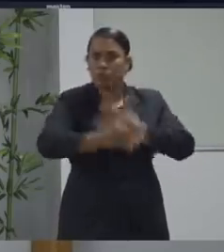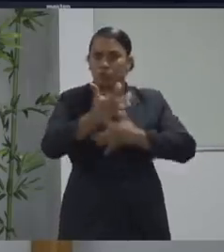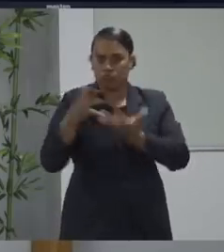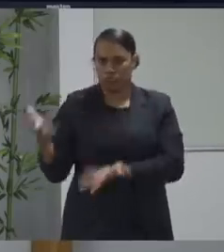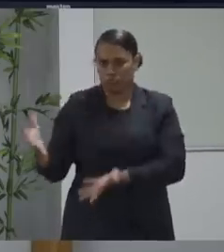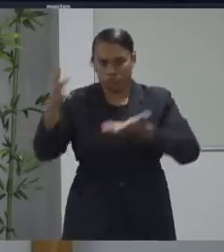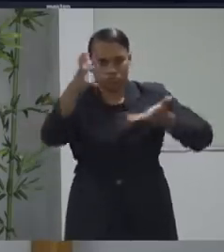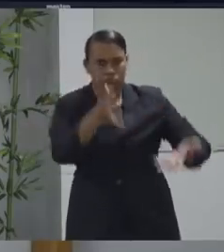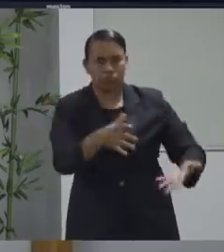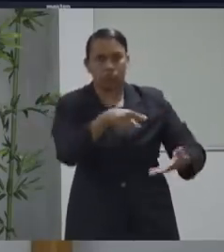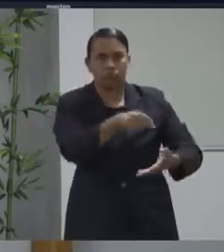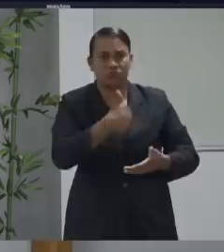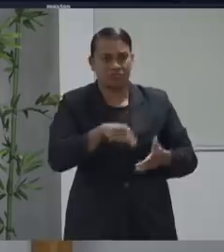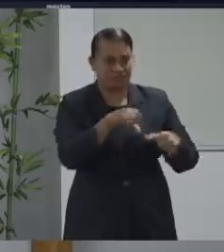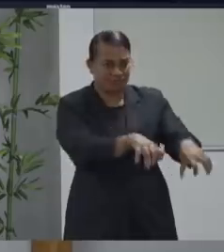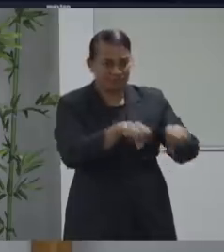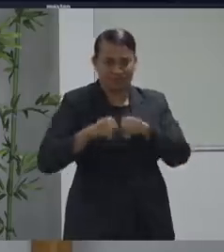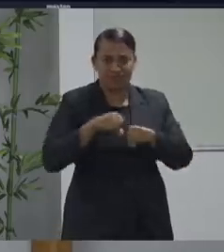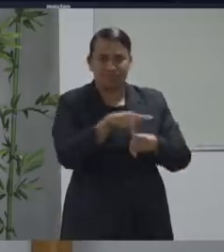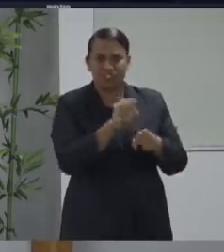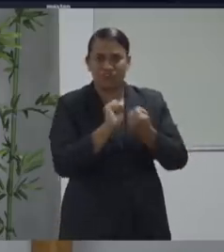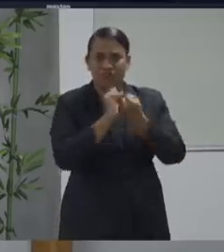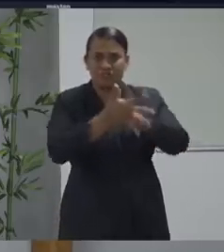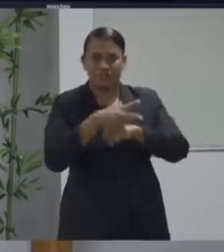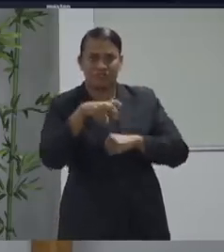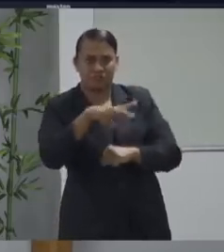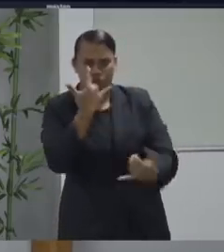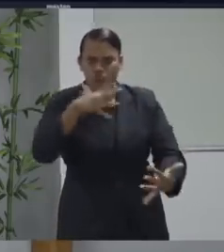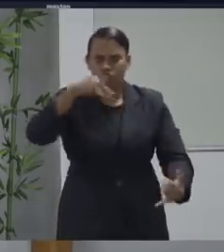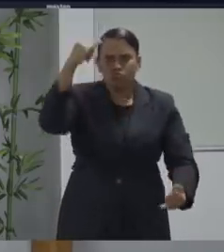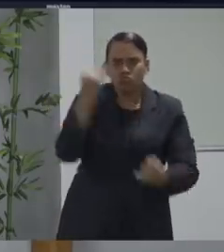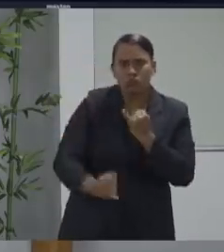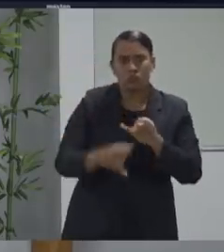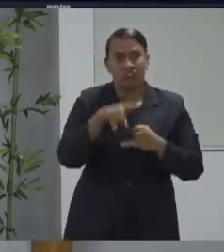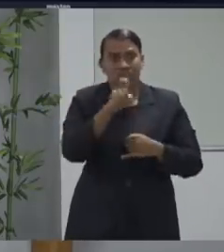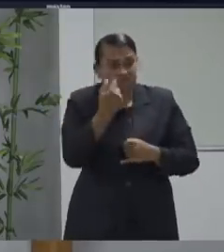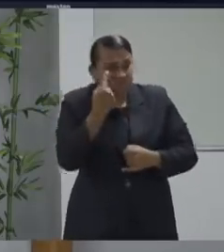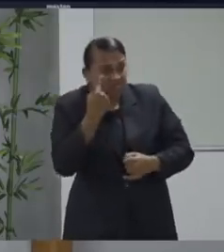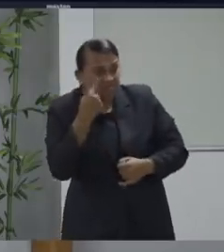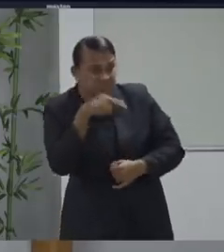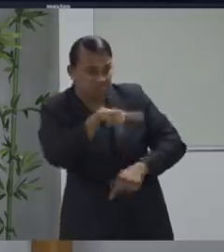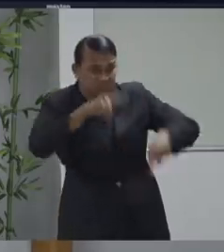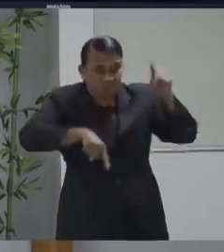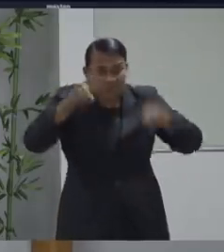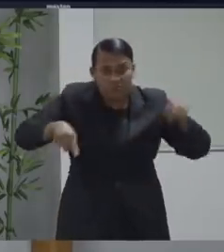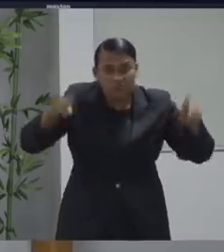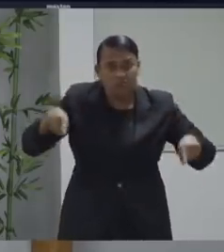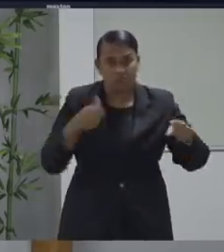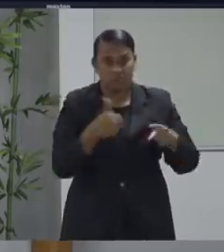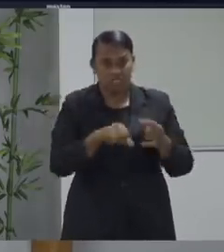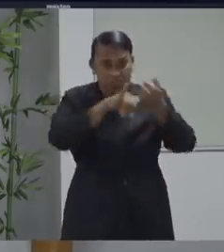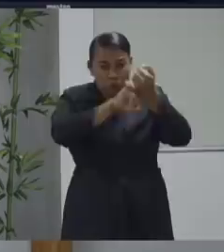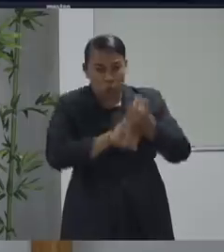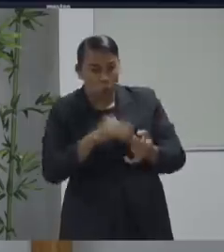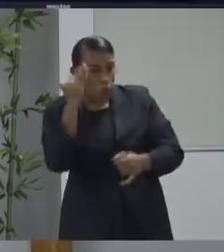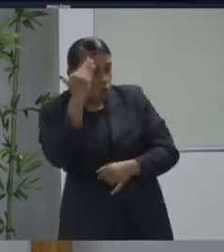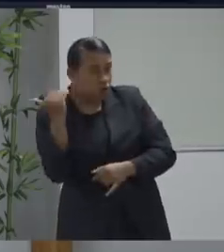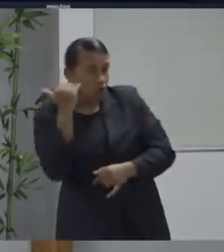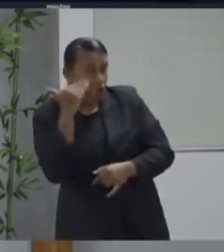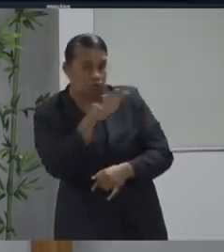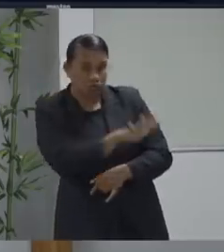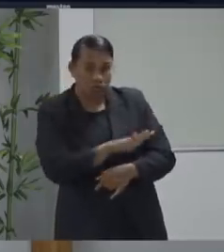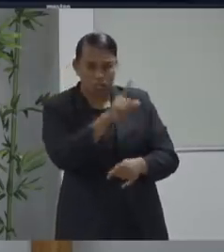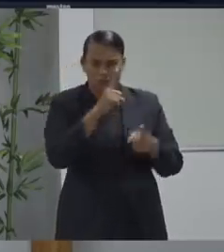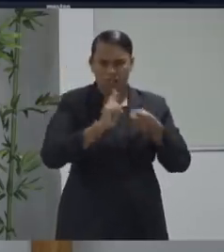doesn't. On the other hand, if you see a graph of case numbers in South Korea, where people acted